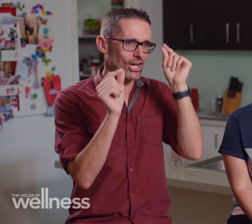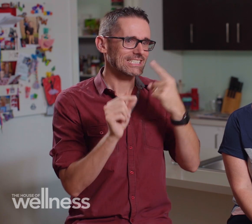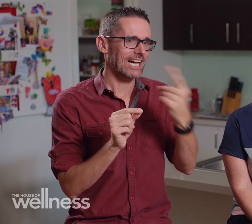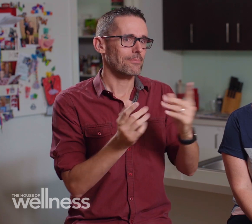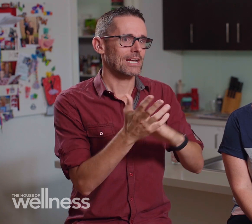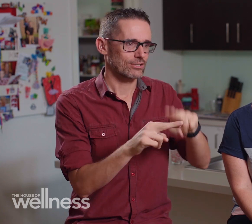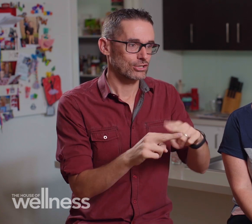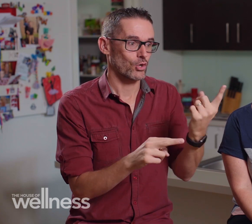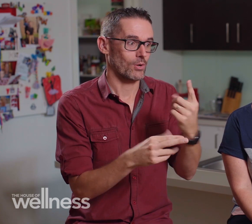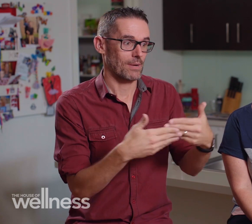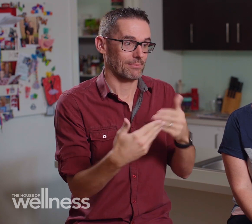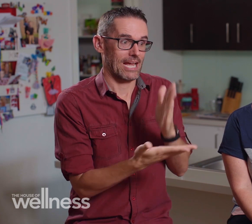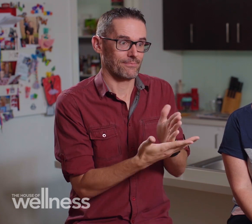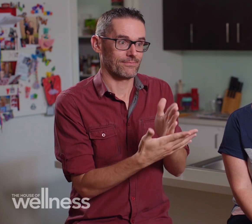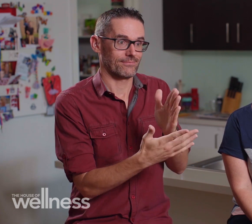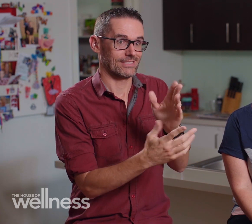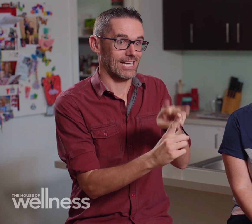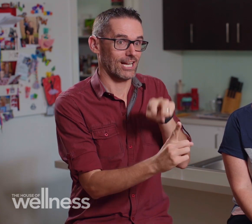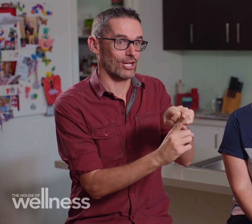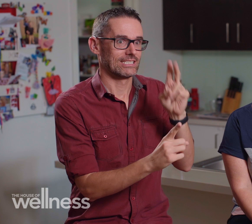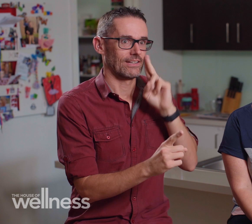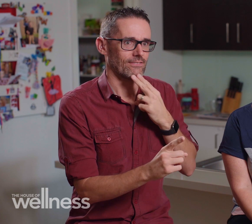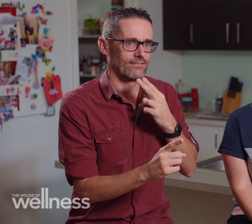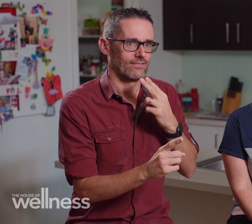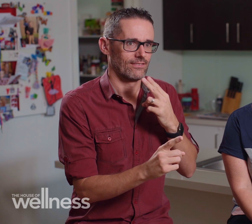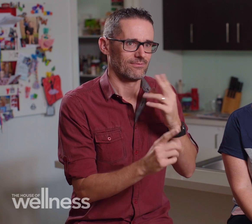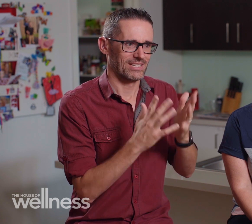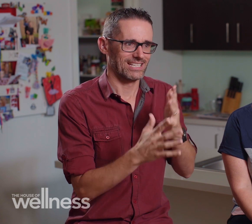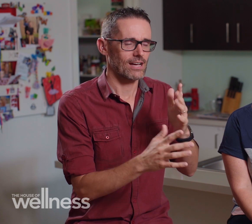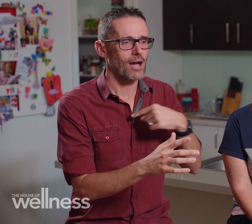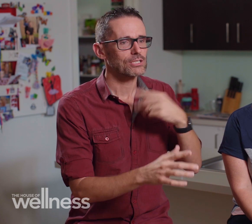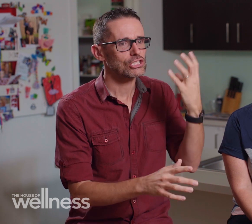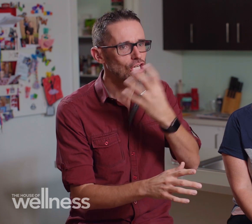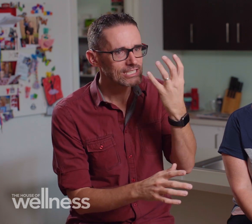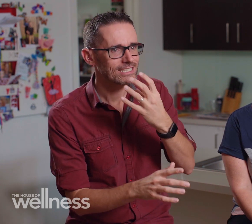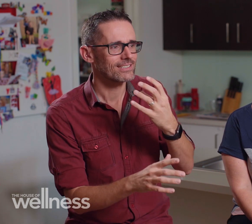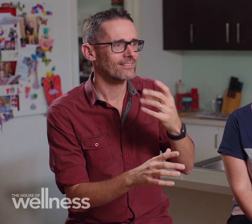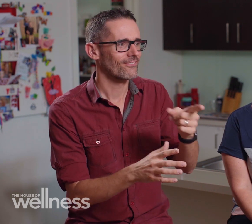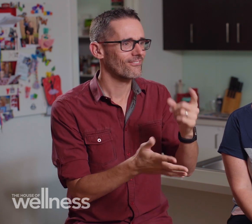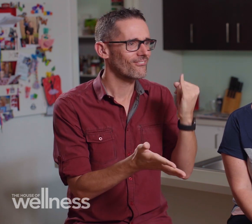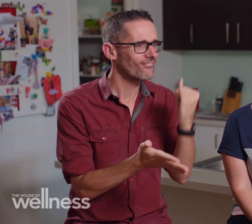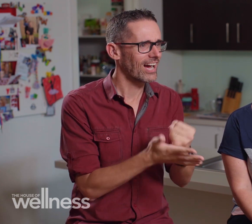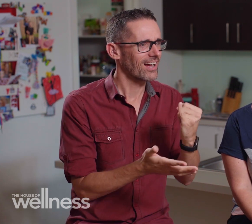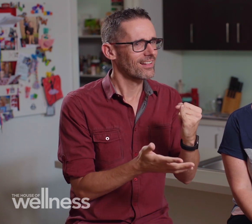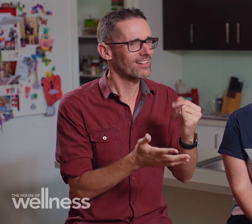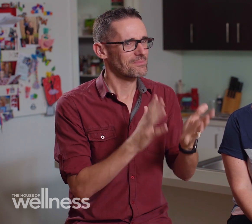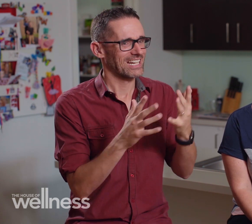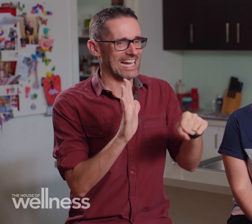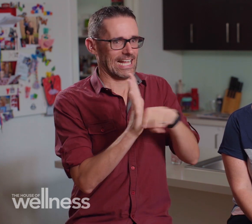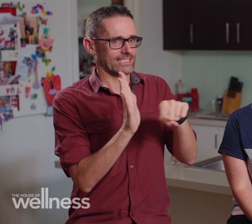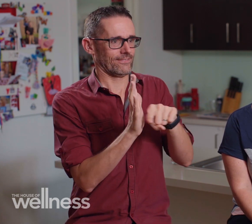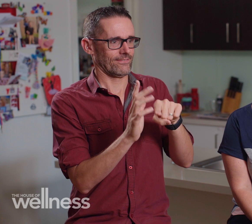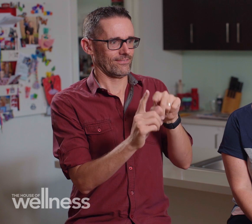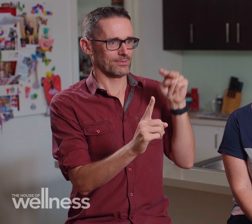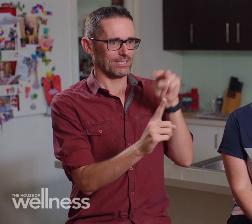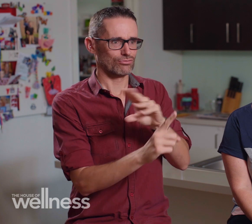the result itself, but we thought about what would happen for those parents who get a diagnosis that their child is deaf. Would the nurse say, "Oh, I'm